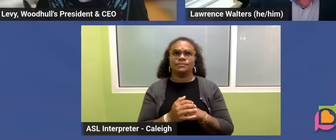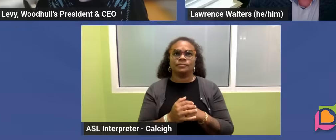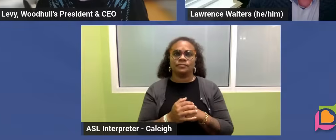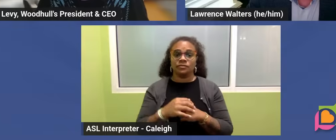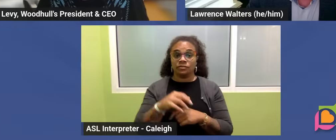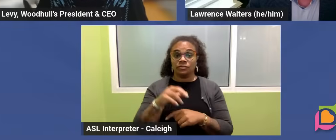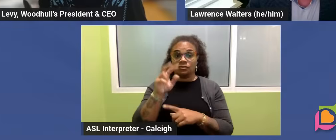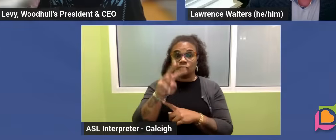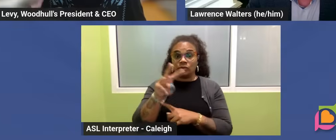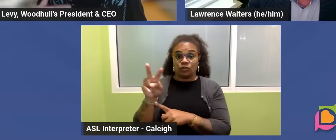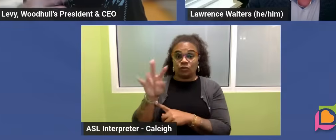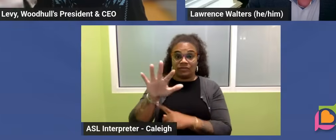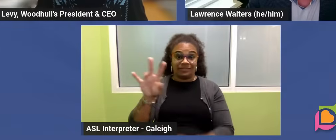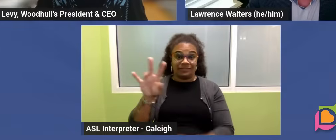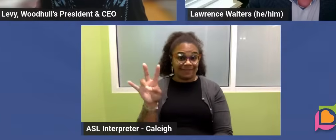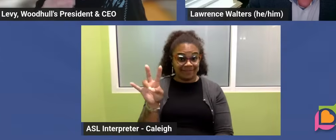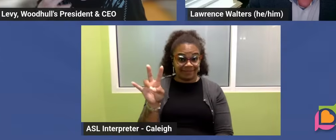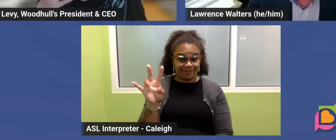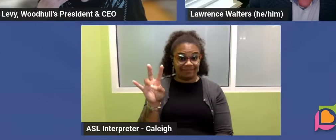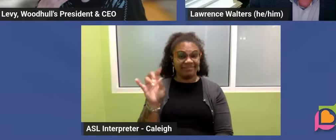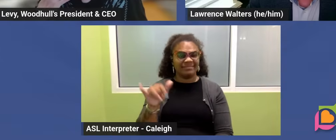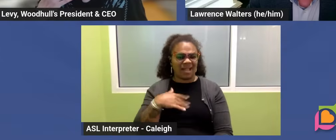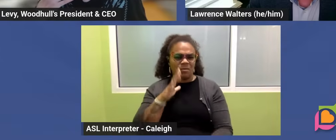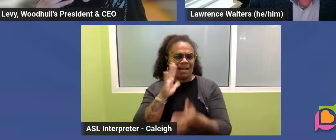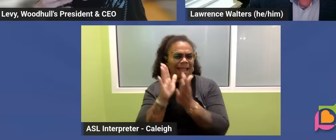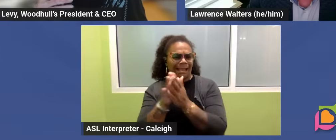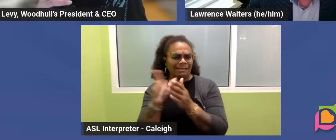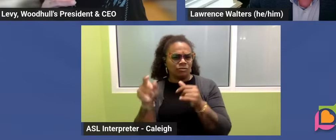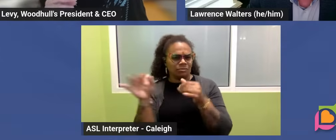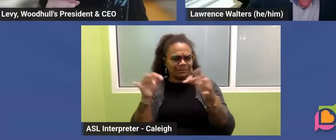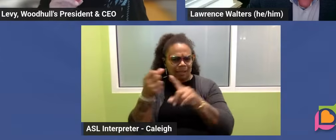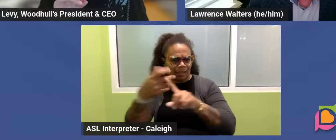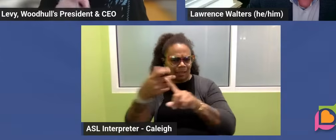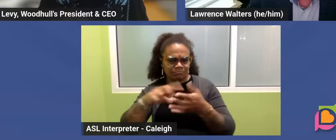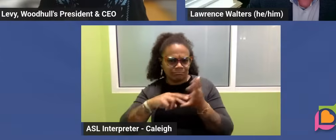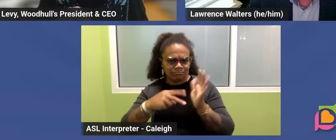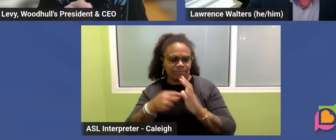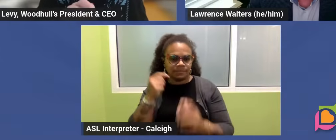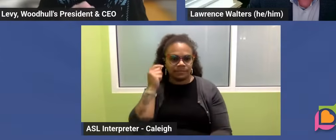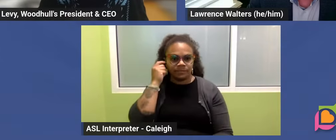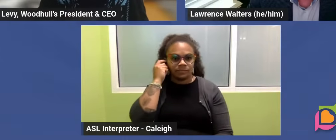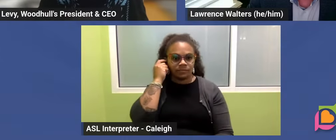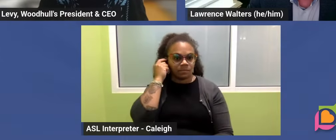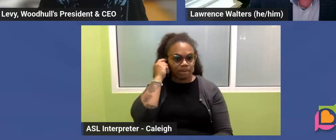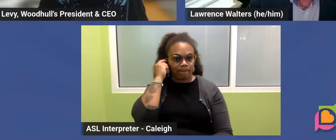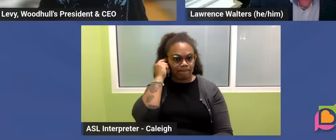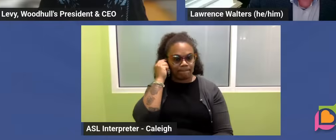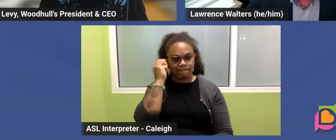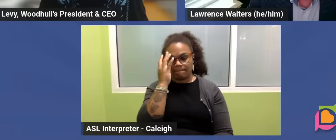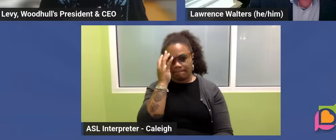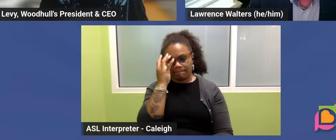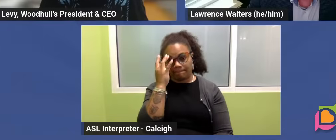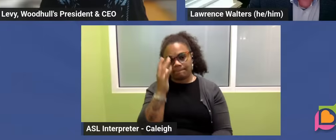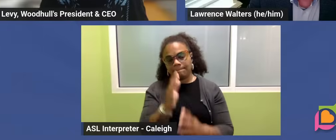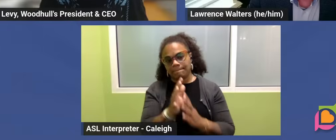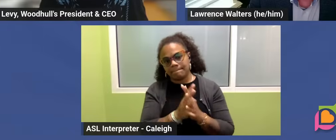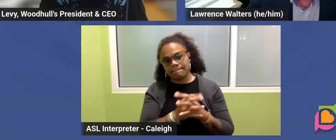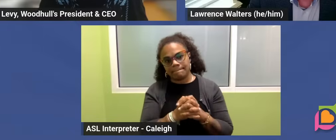2257, which I'm going to ask you to describe, could be seen as part of the